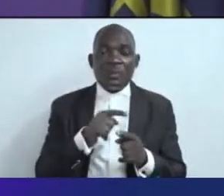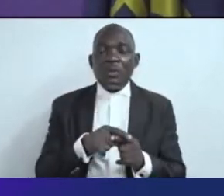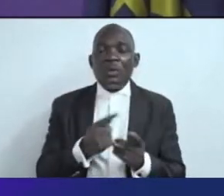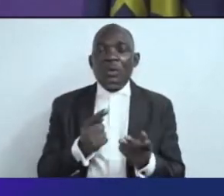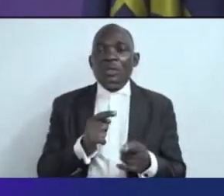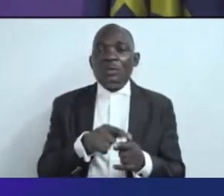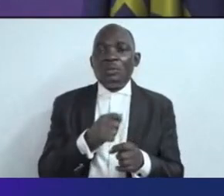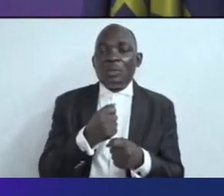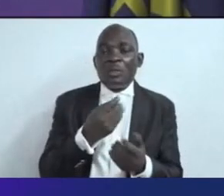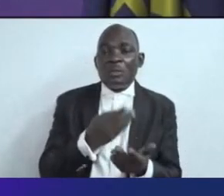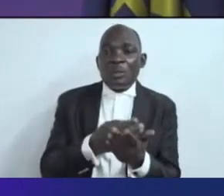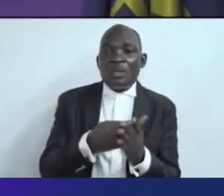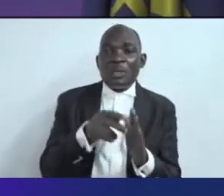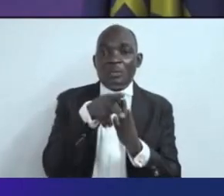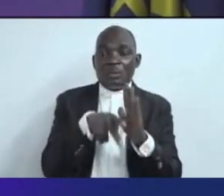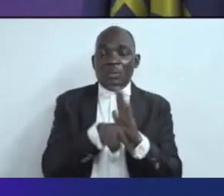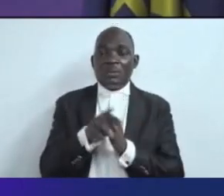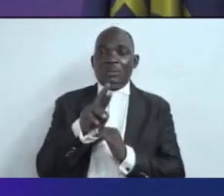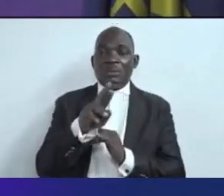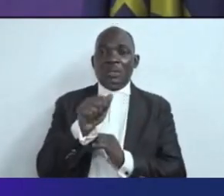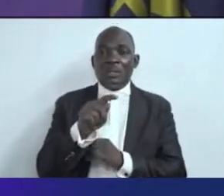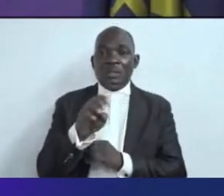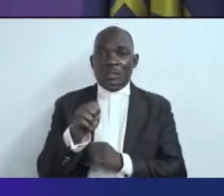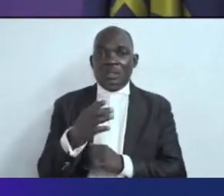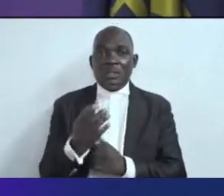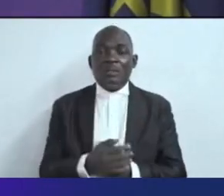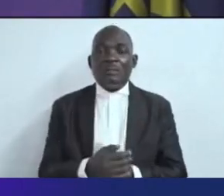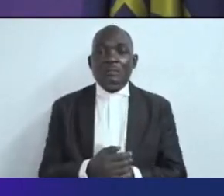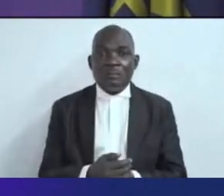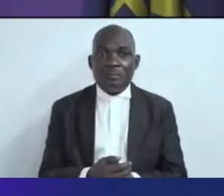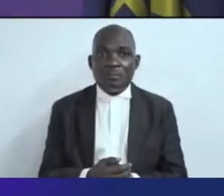of the monetary policy rate is as follows.